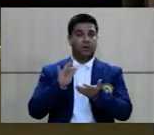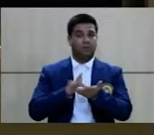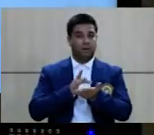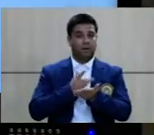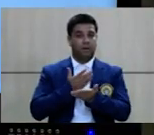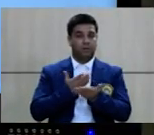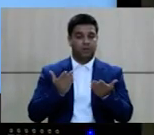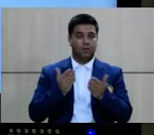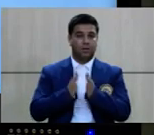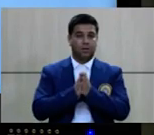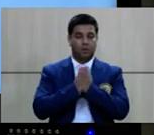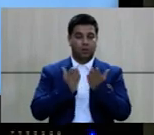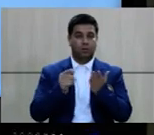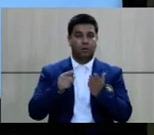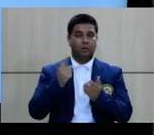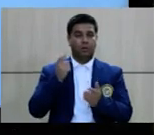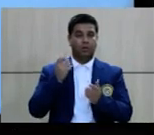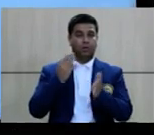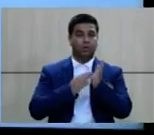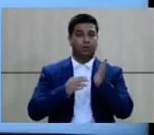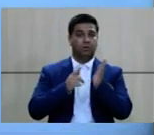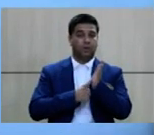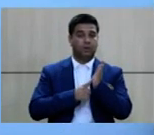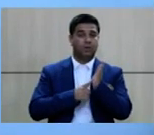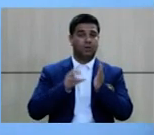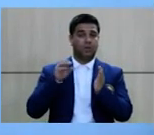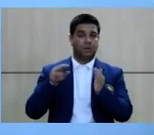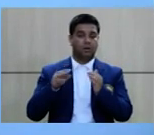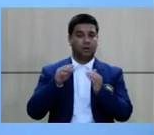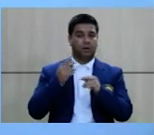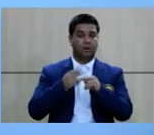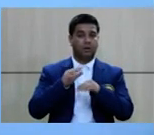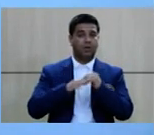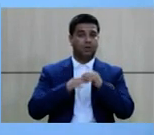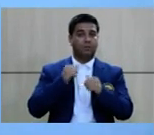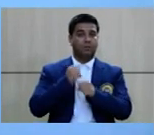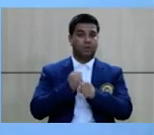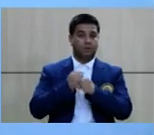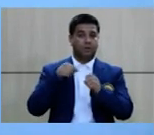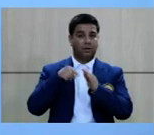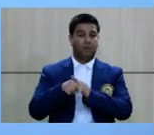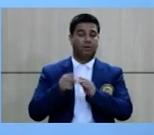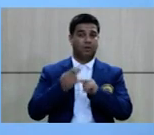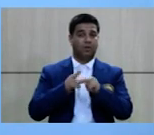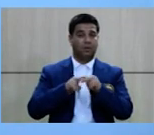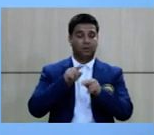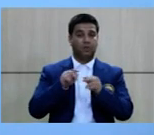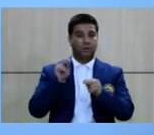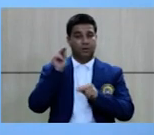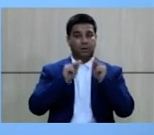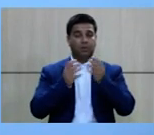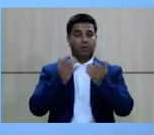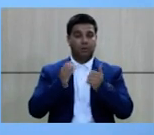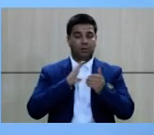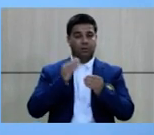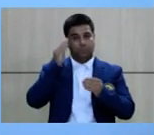Daftarimizga kitobimizdagi 197 betdagi amaliy mashg'ulot asosida mana shu darsimizdan